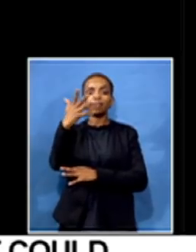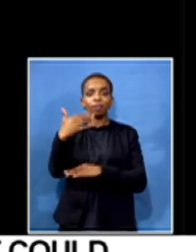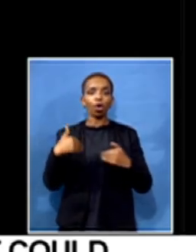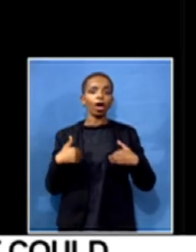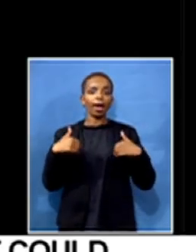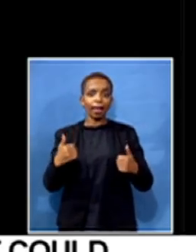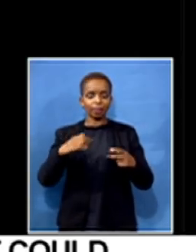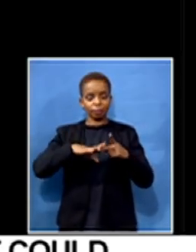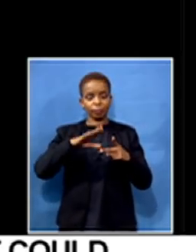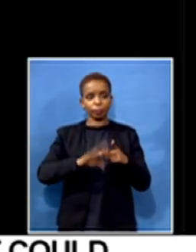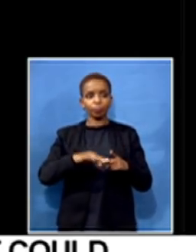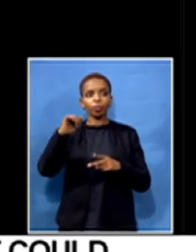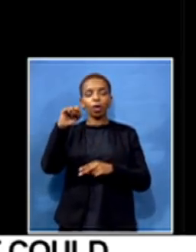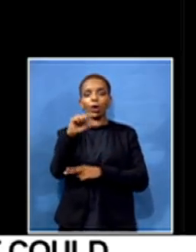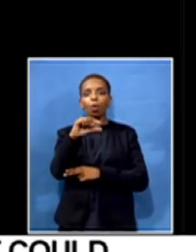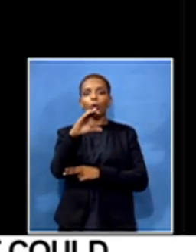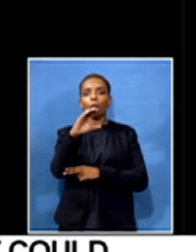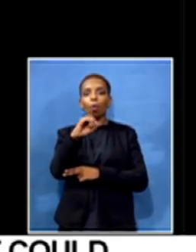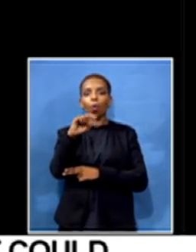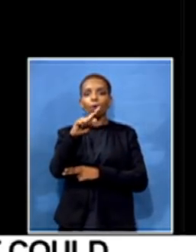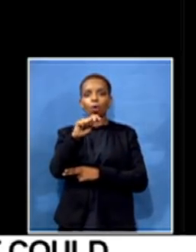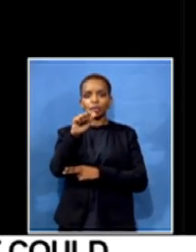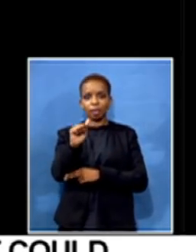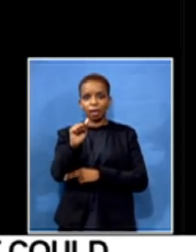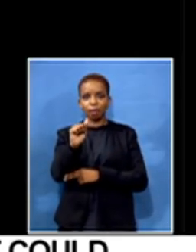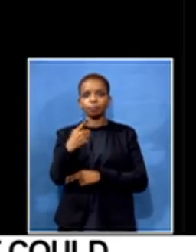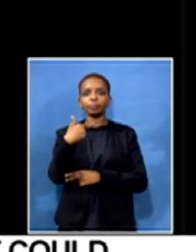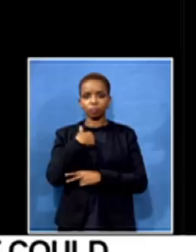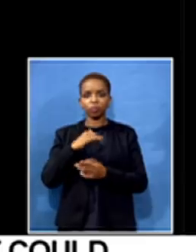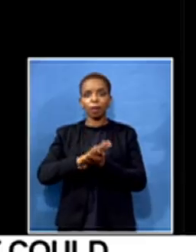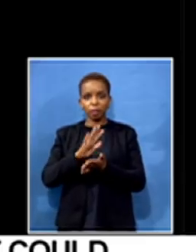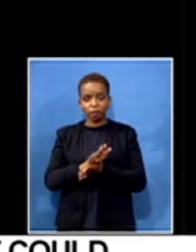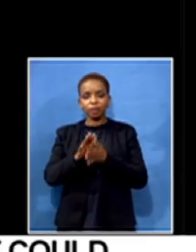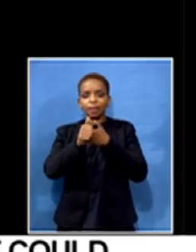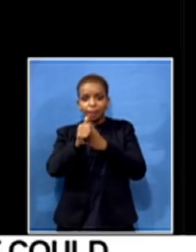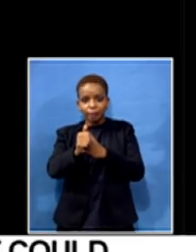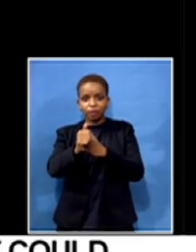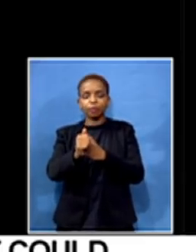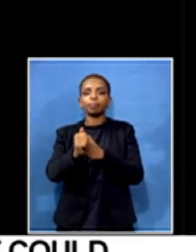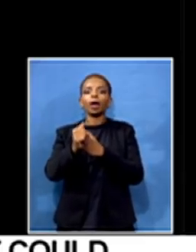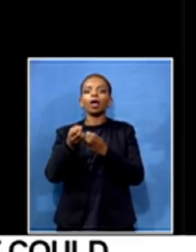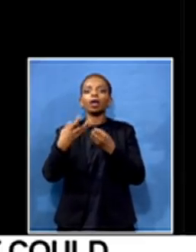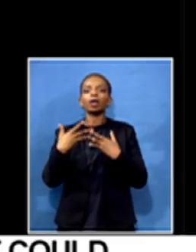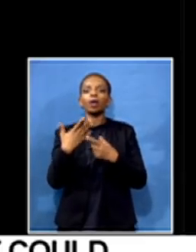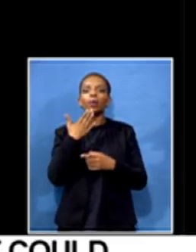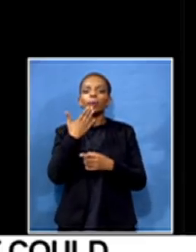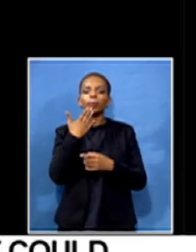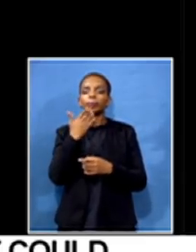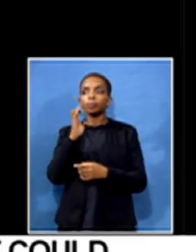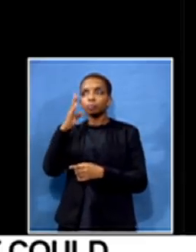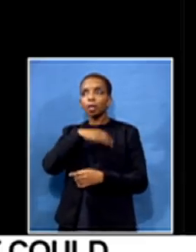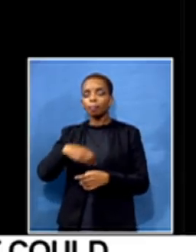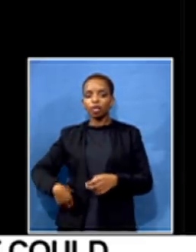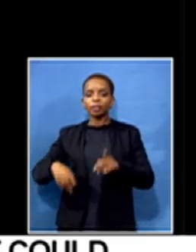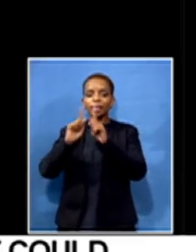MEC of COGTA, and appreciate the leadership provided by our president and his team. And